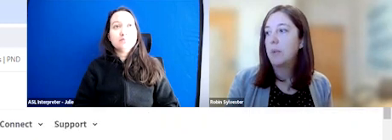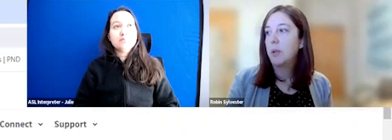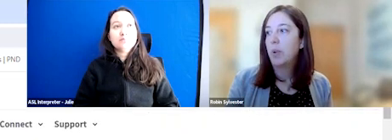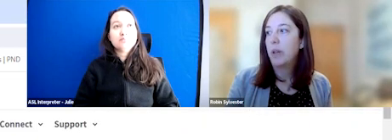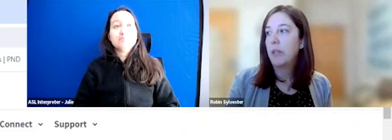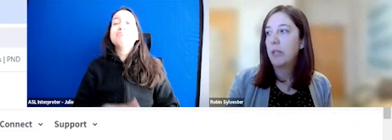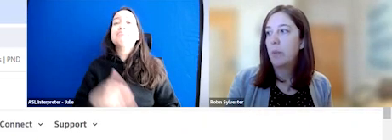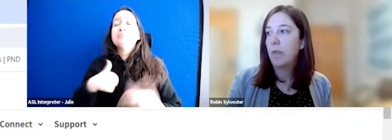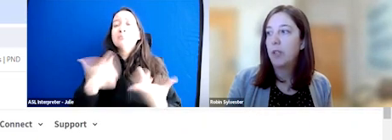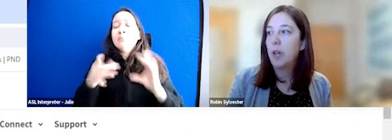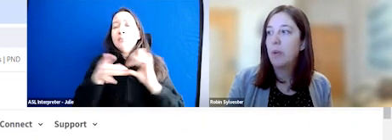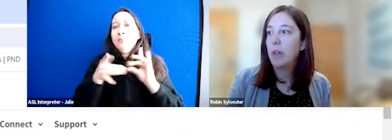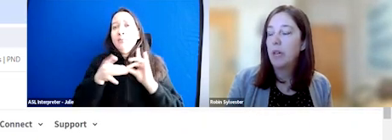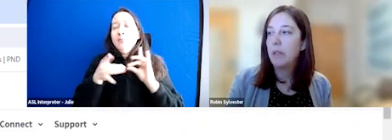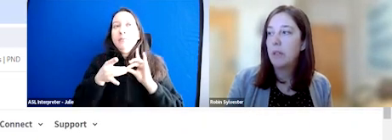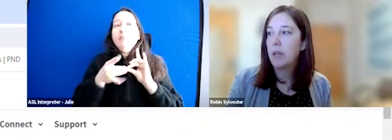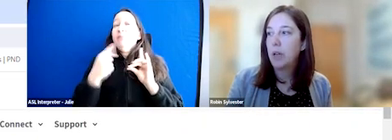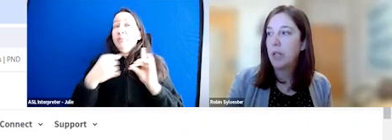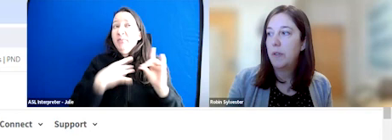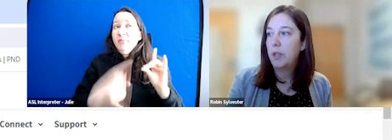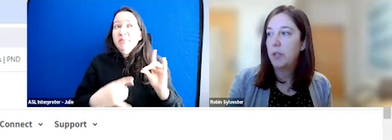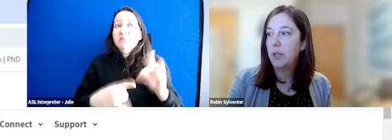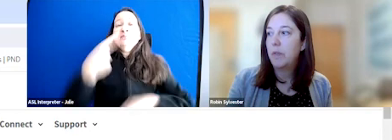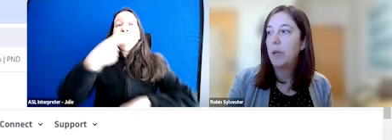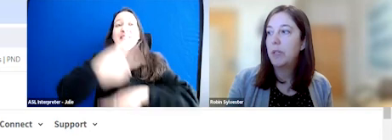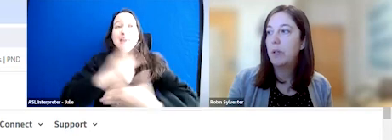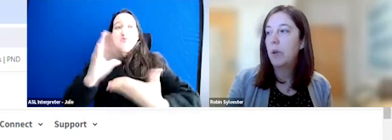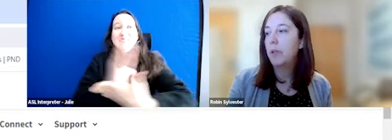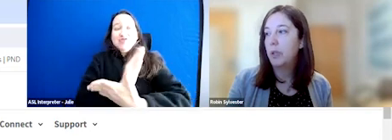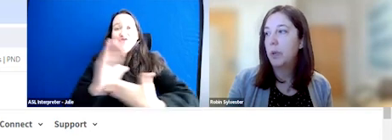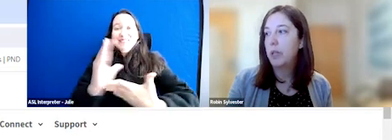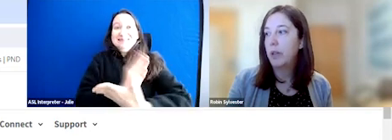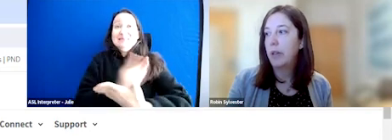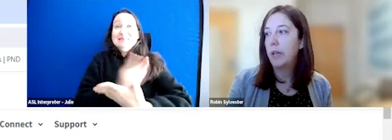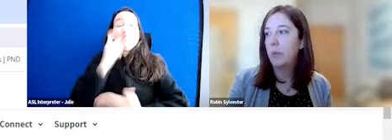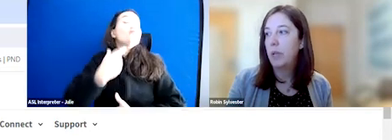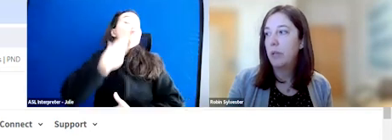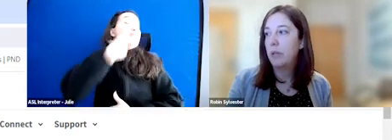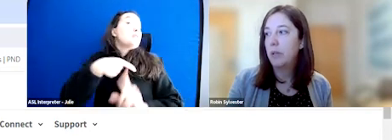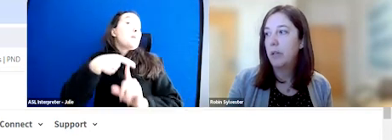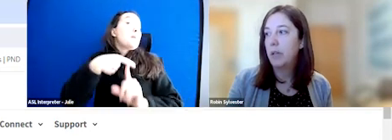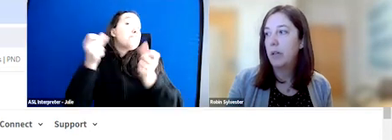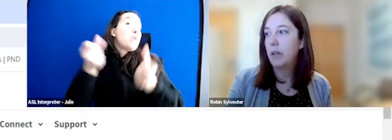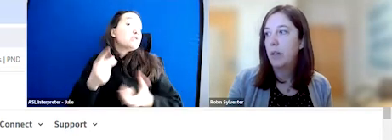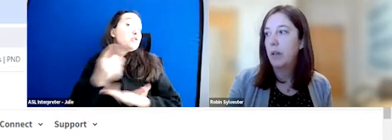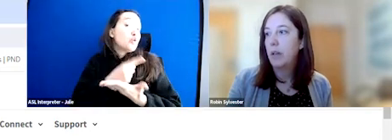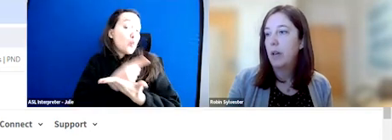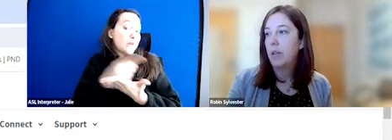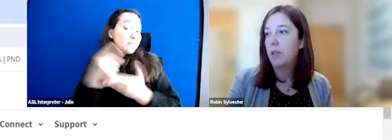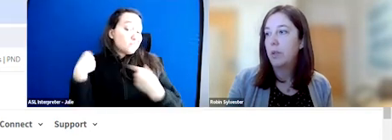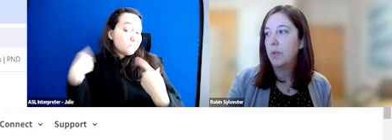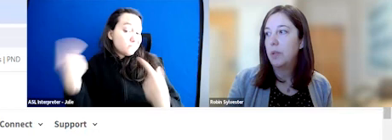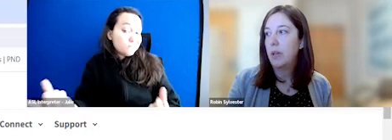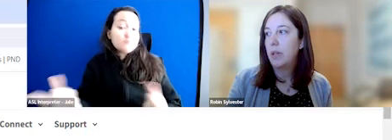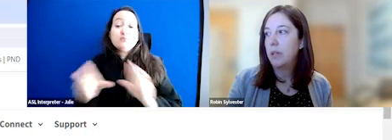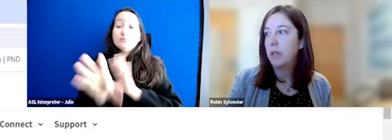As I mentioned previously, one feature I really like is the date range feature. So if I want to see what was just posted in the last week, I